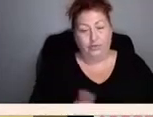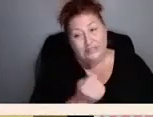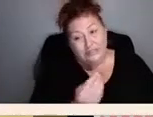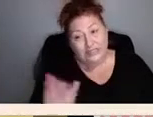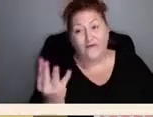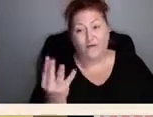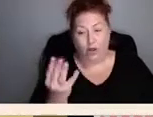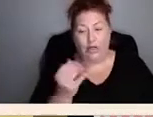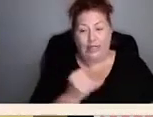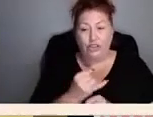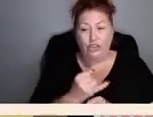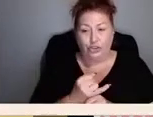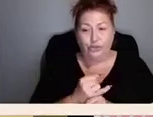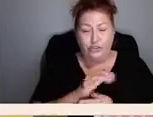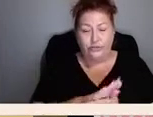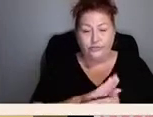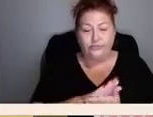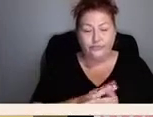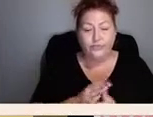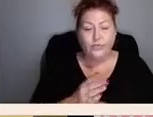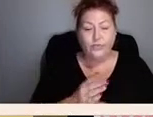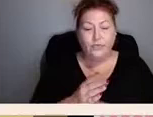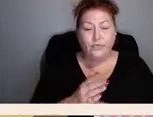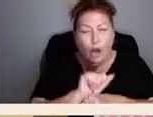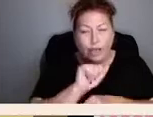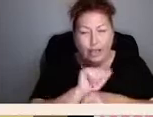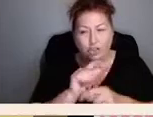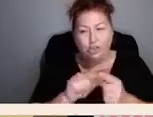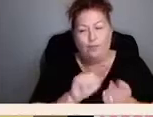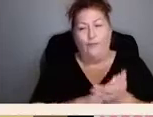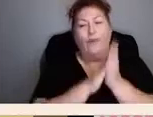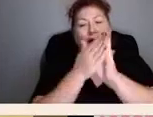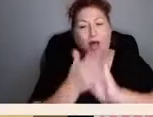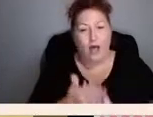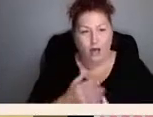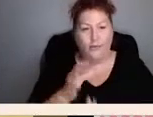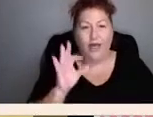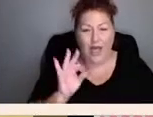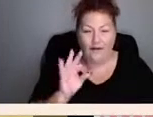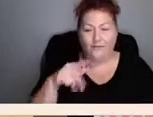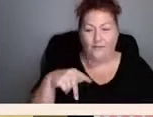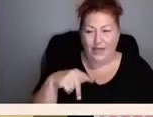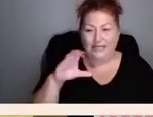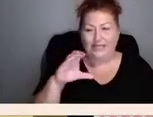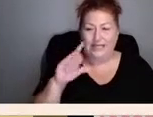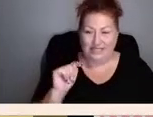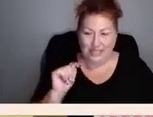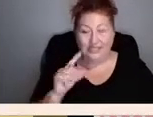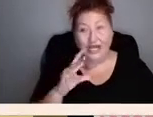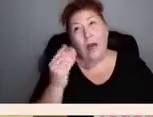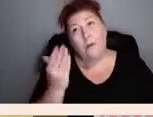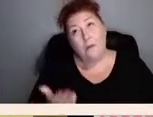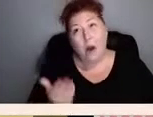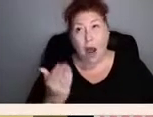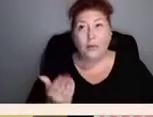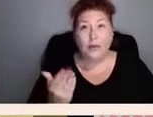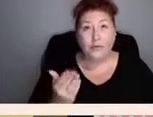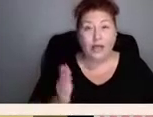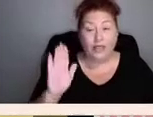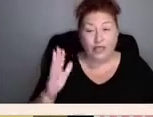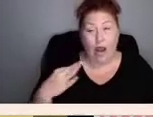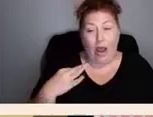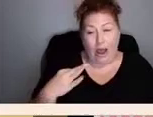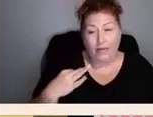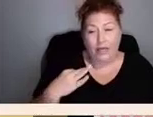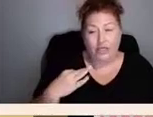Several institutions are working to become FPCTPs, and probably their